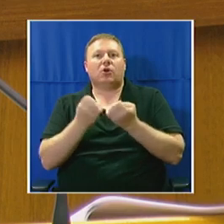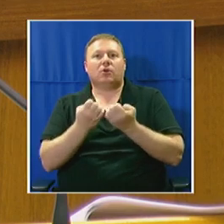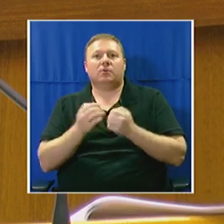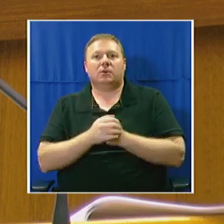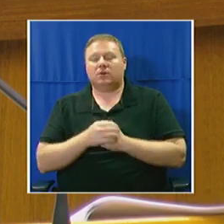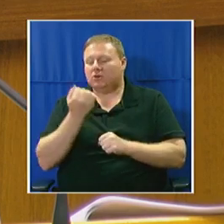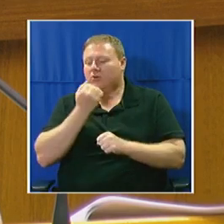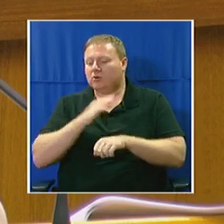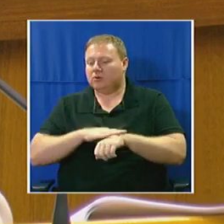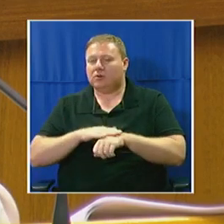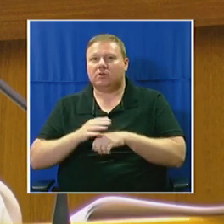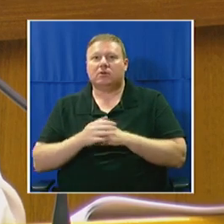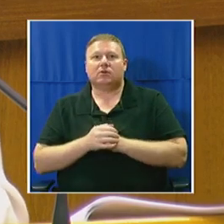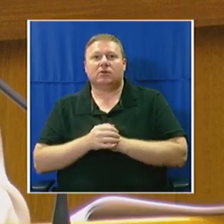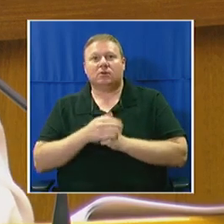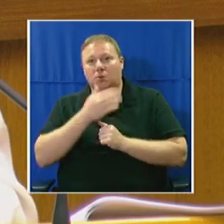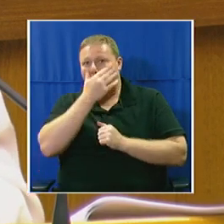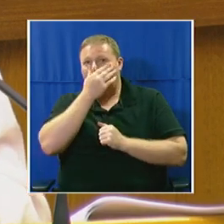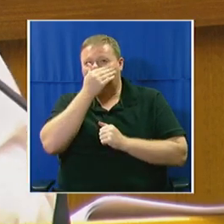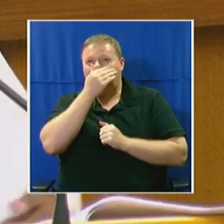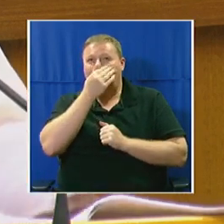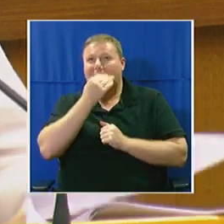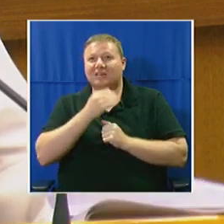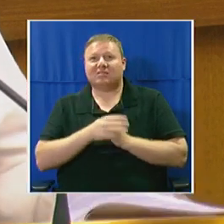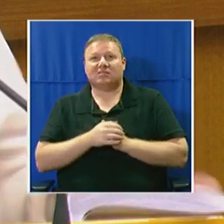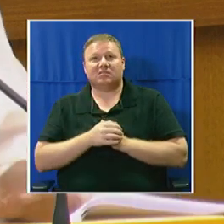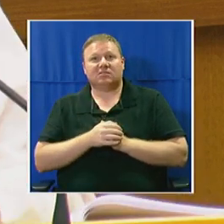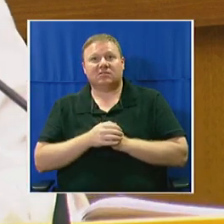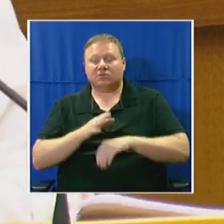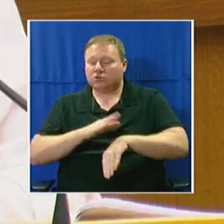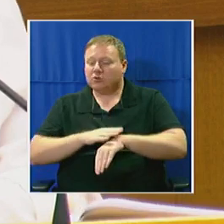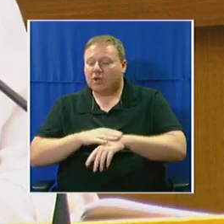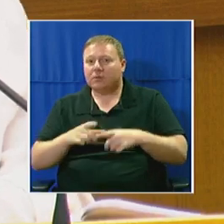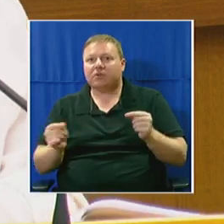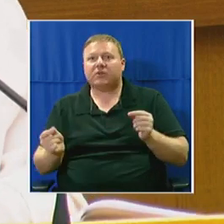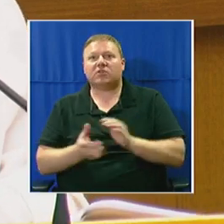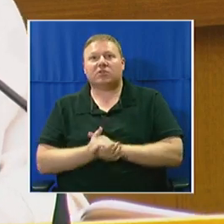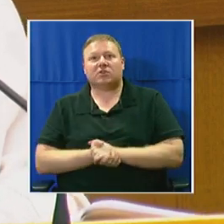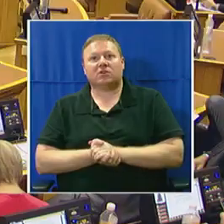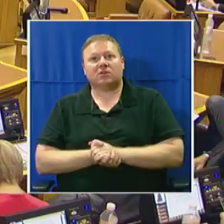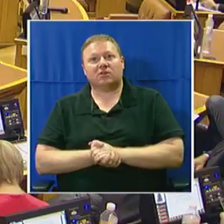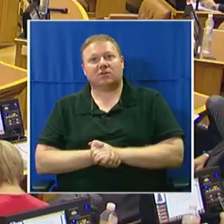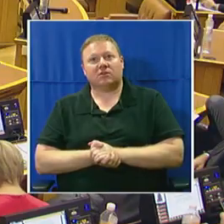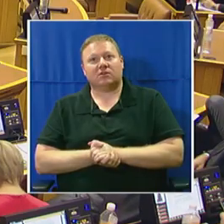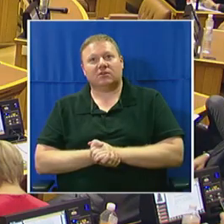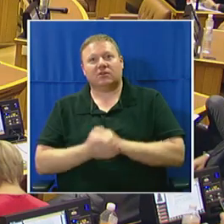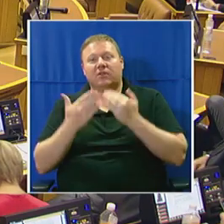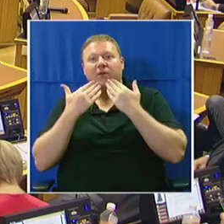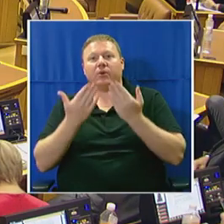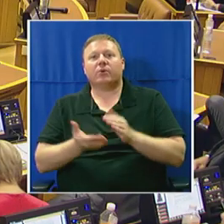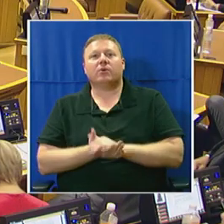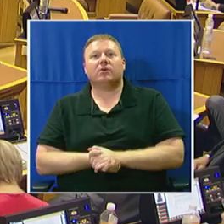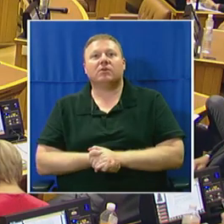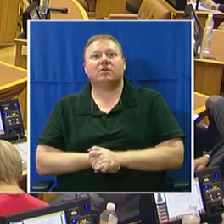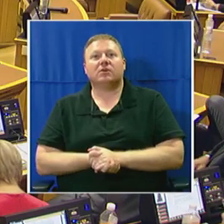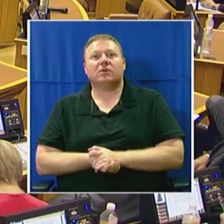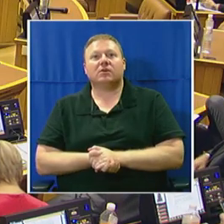ANC calls upon women to participate in I your time has expired thank you